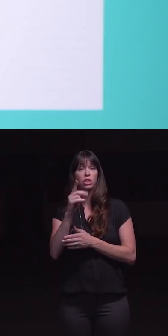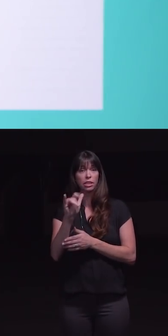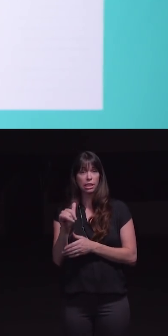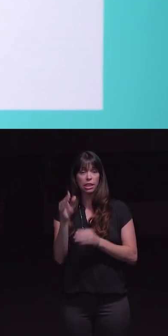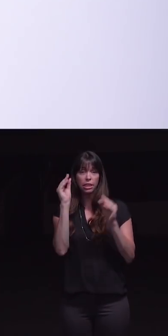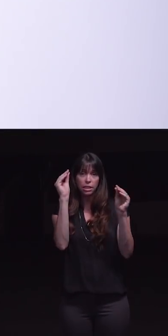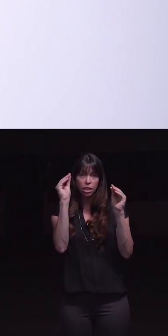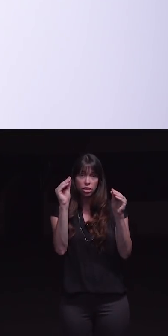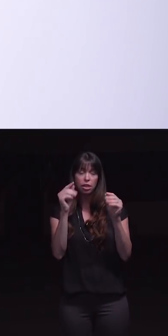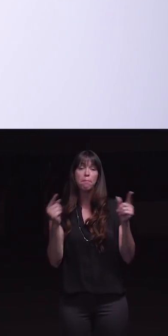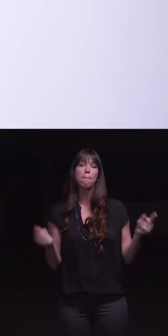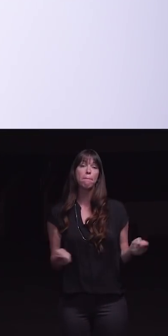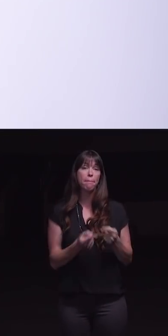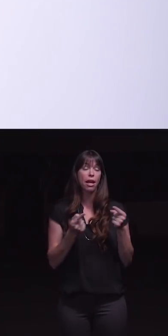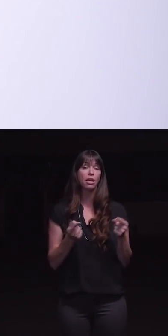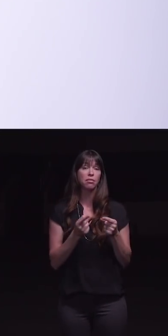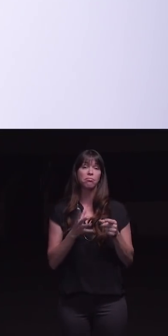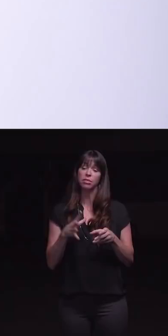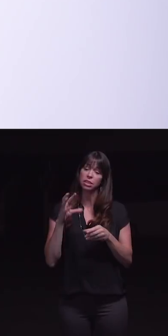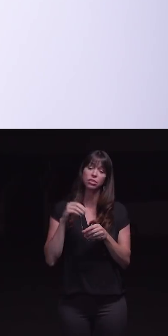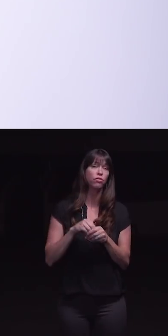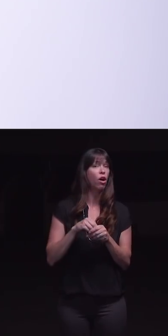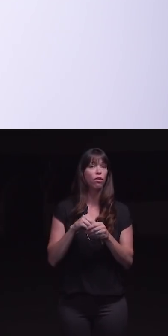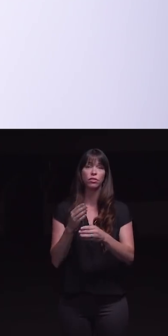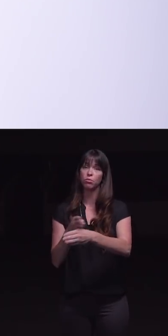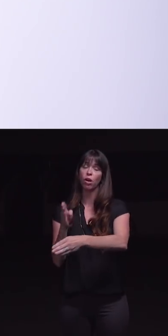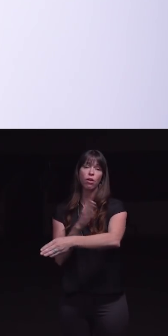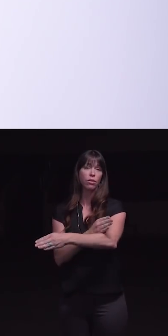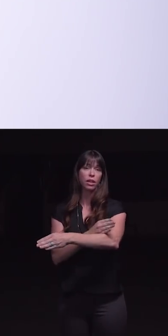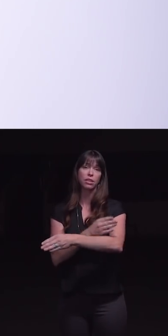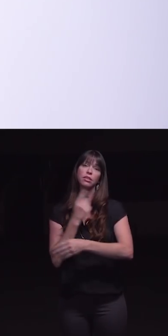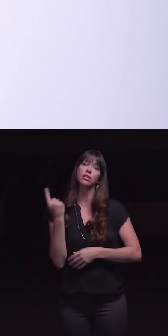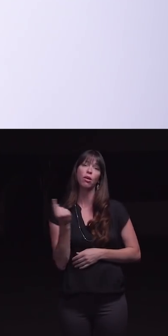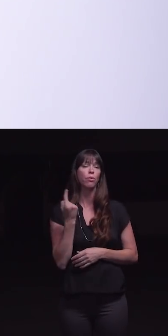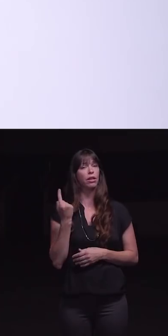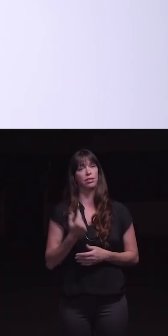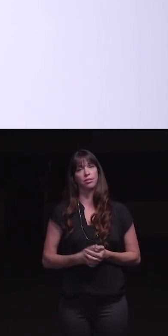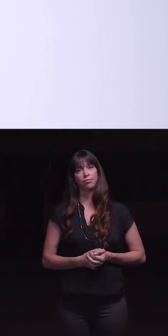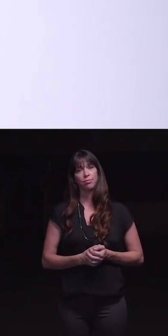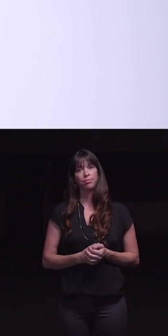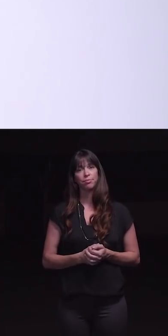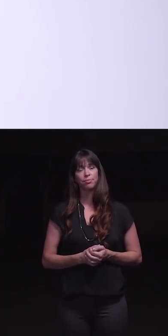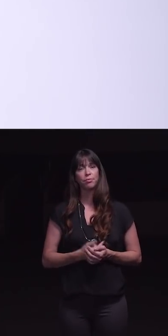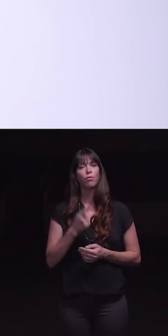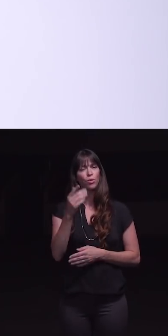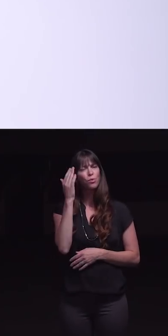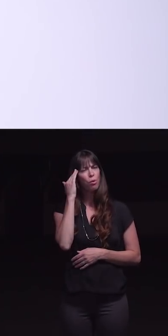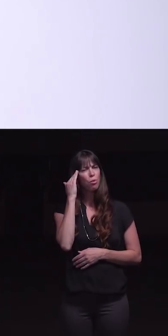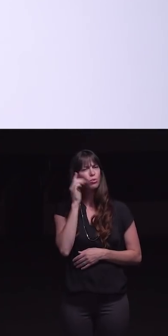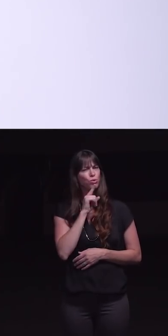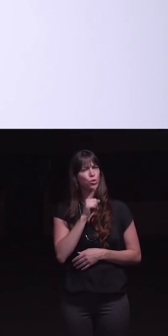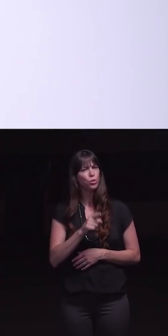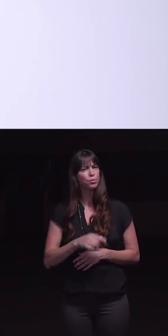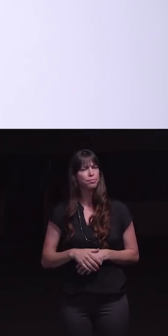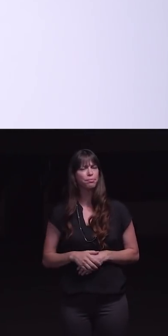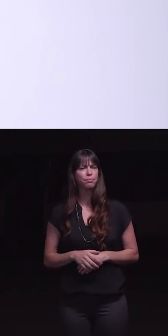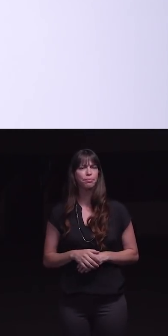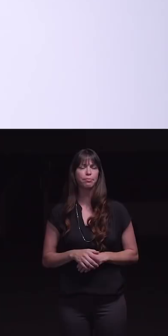us that pain is a part of progress always. And you know